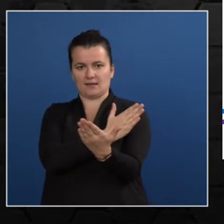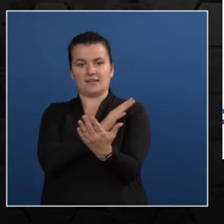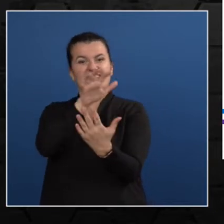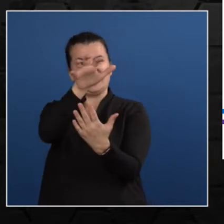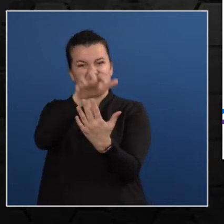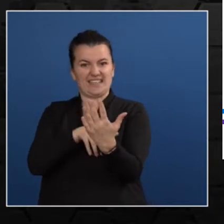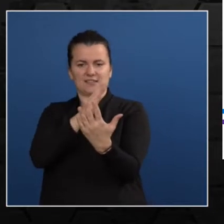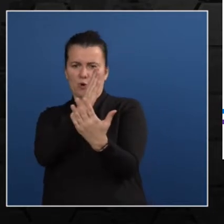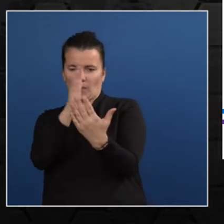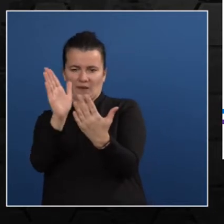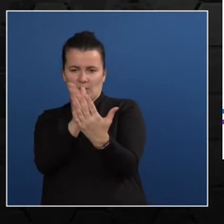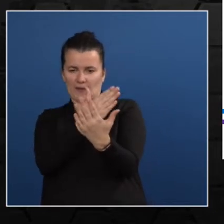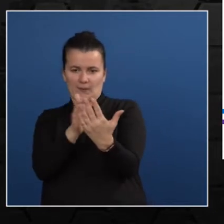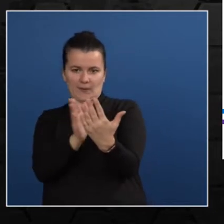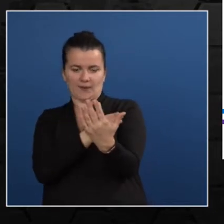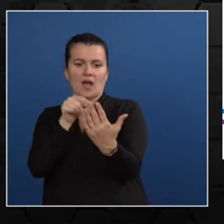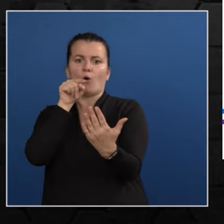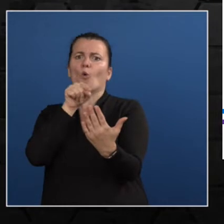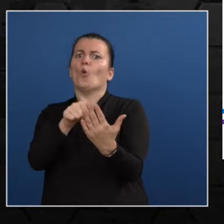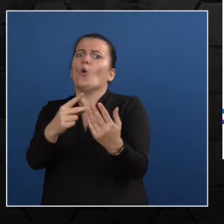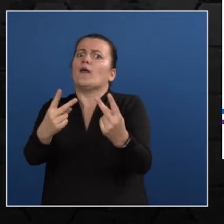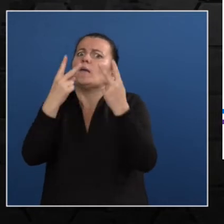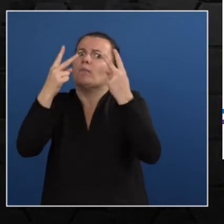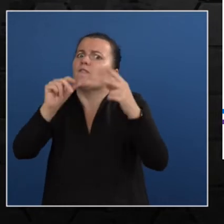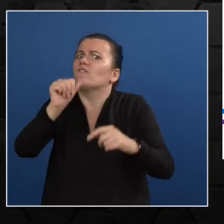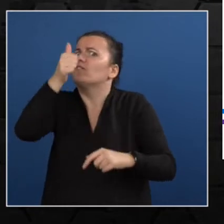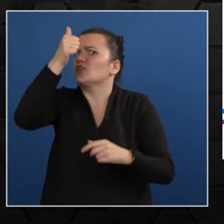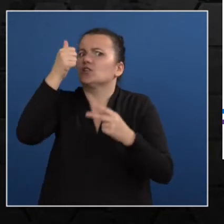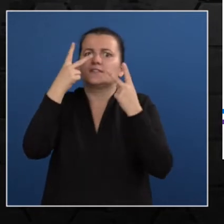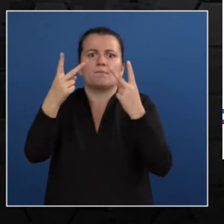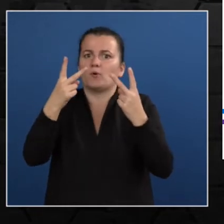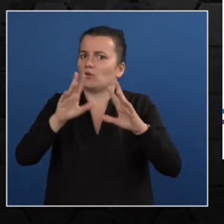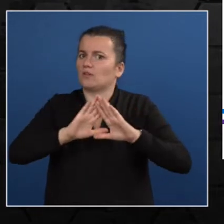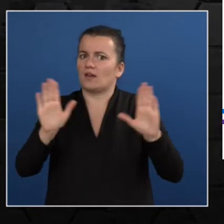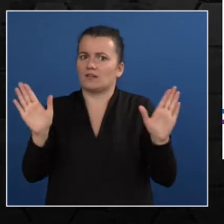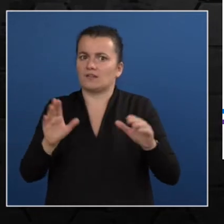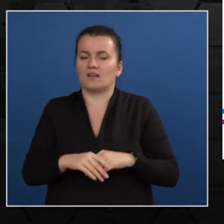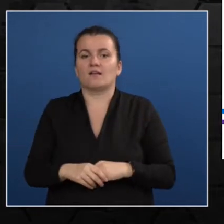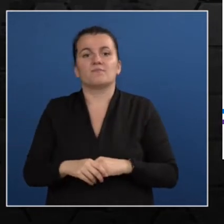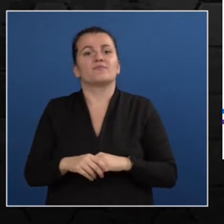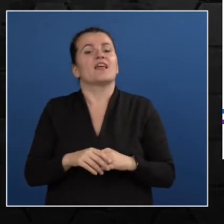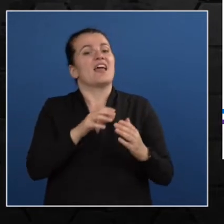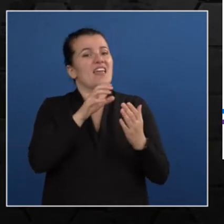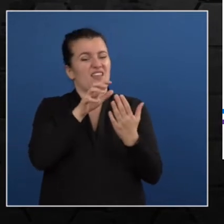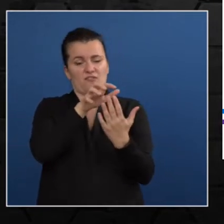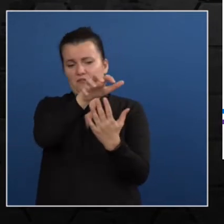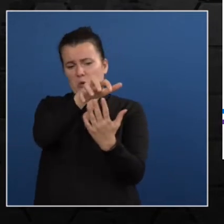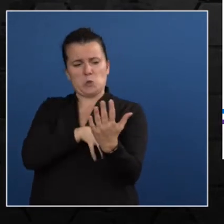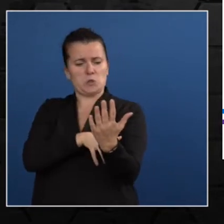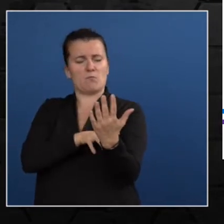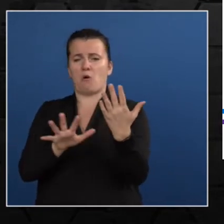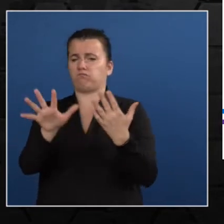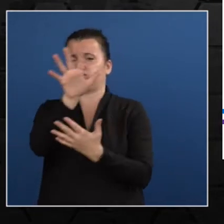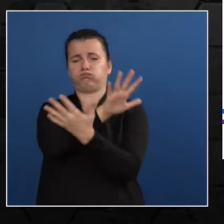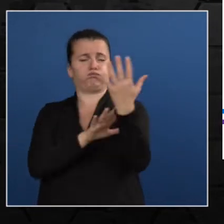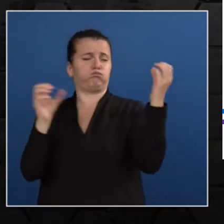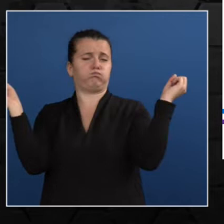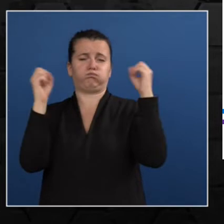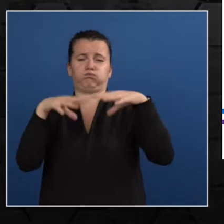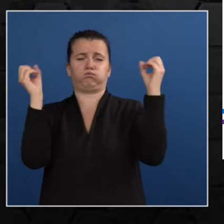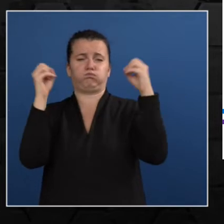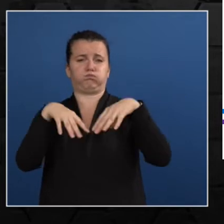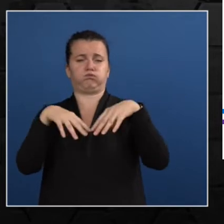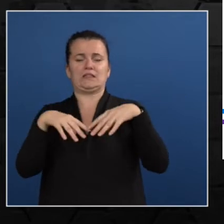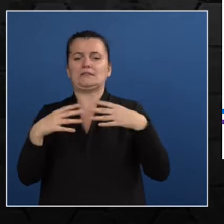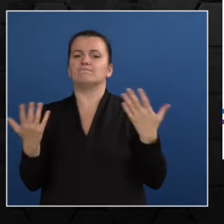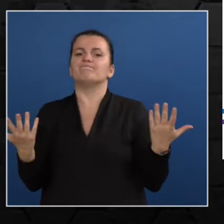step in the entire NLP pipeline, because if your data is not cleaned and it's not cleaned properly,